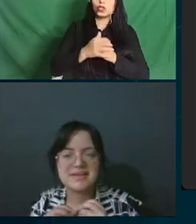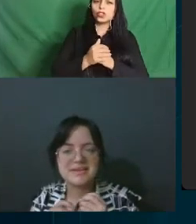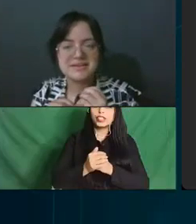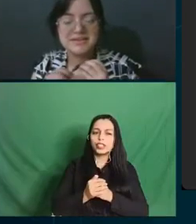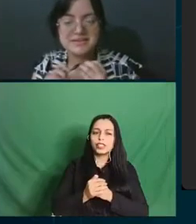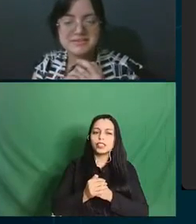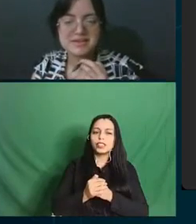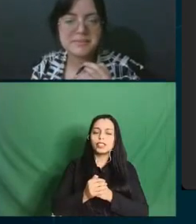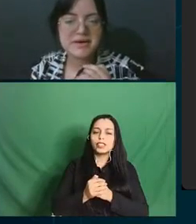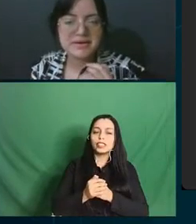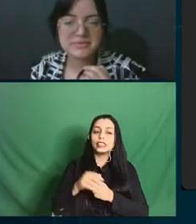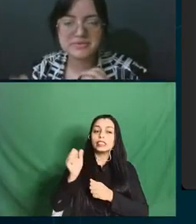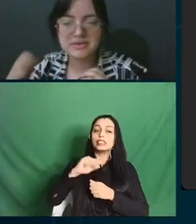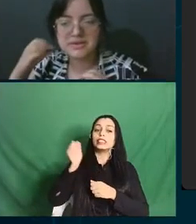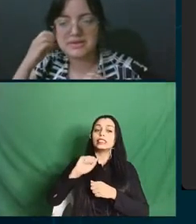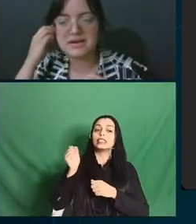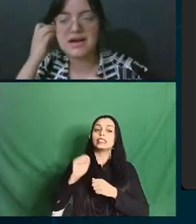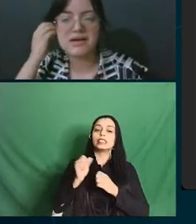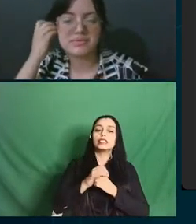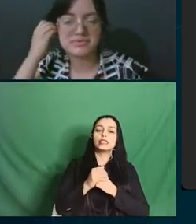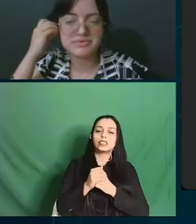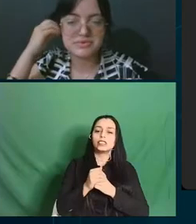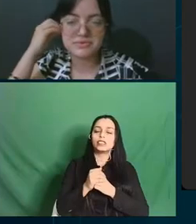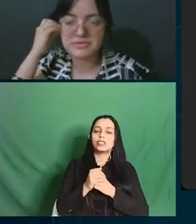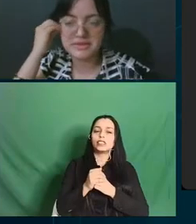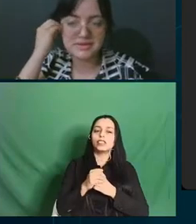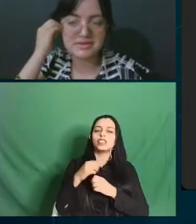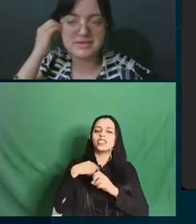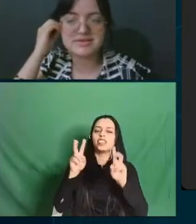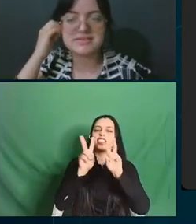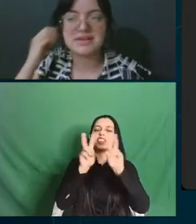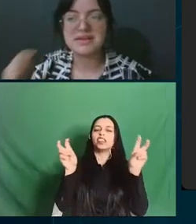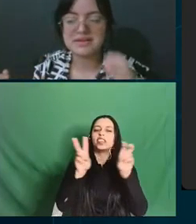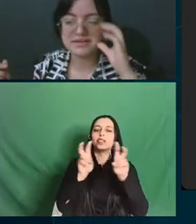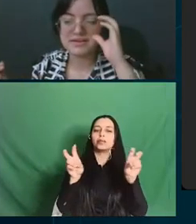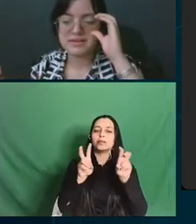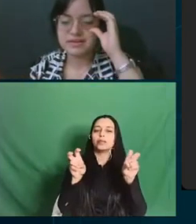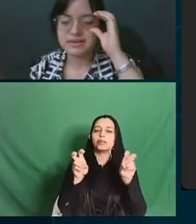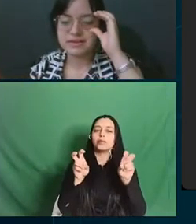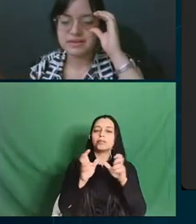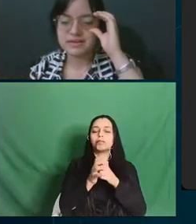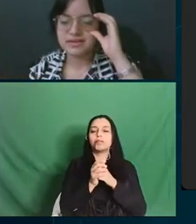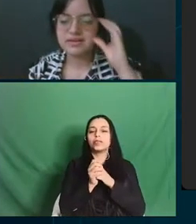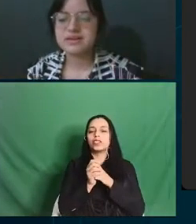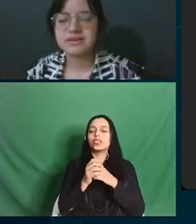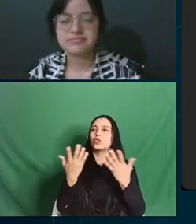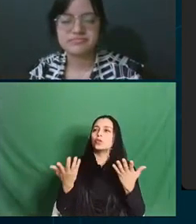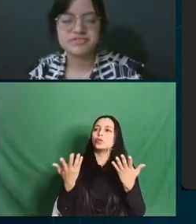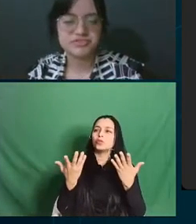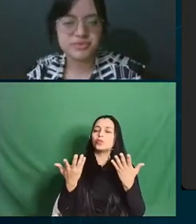Yes, it's about how do you think is the